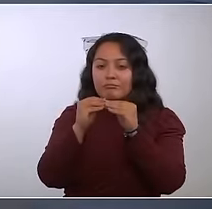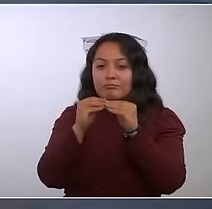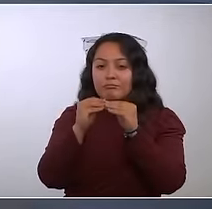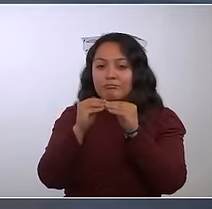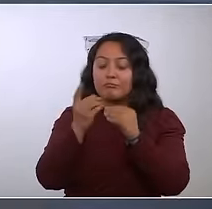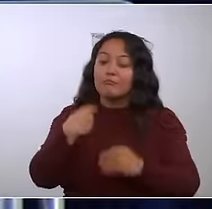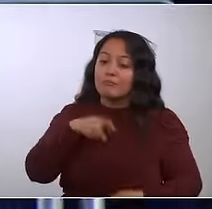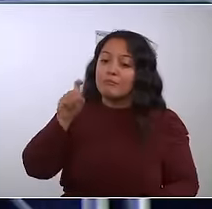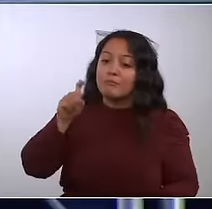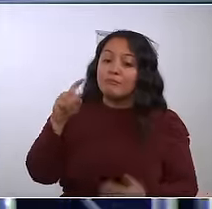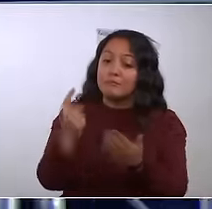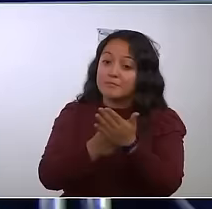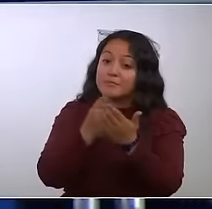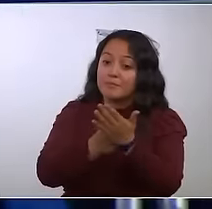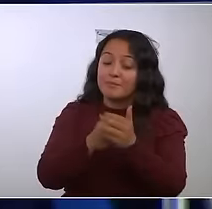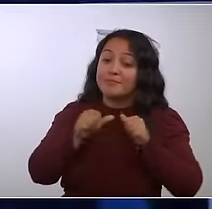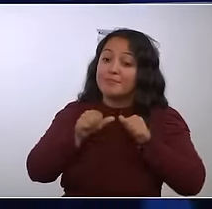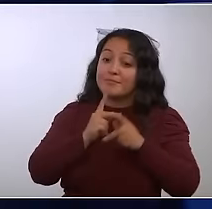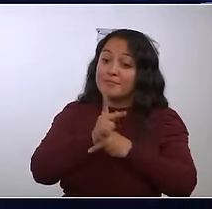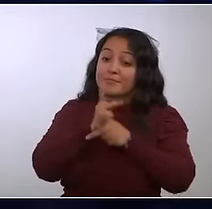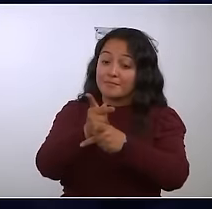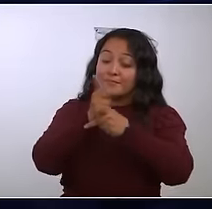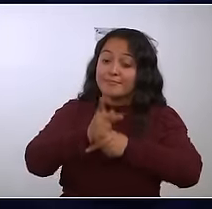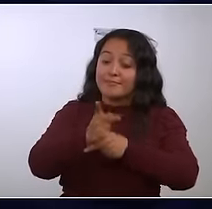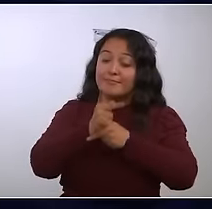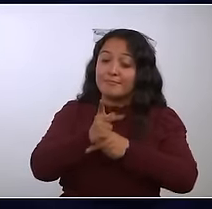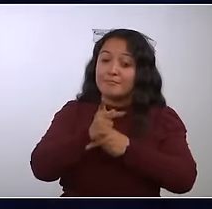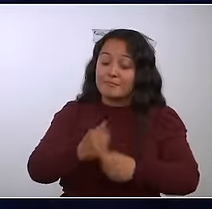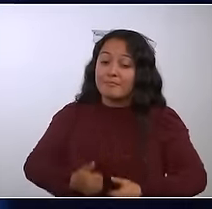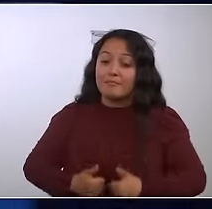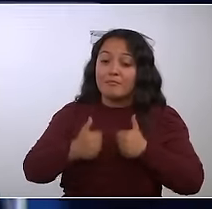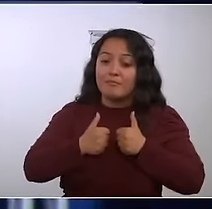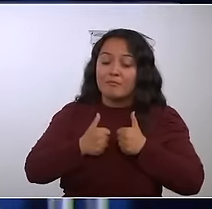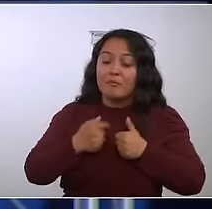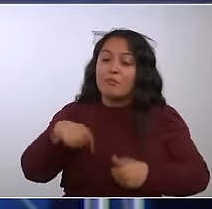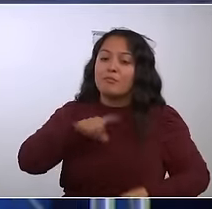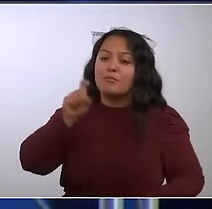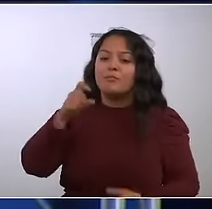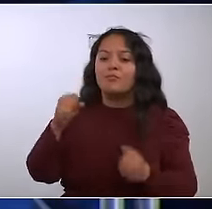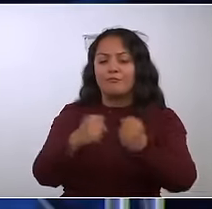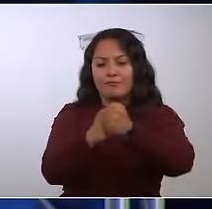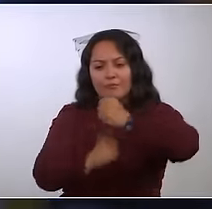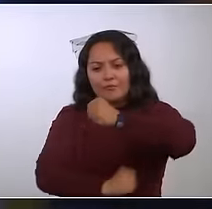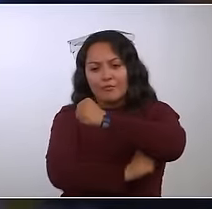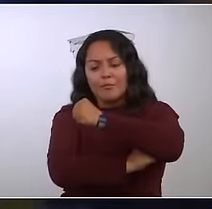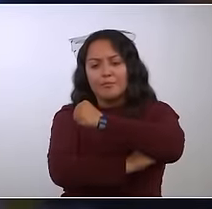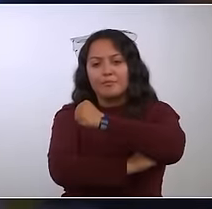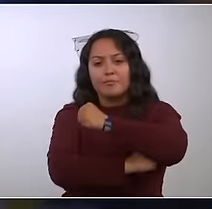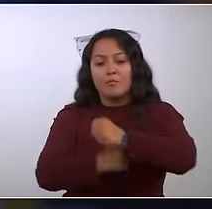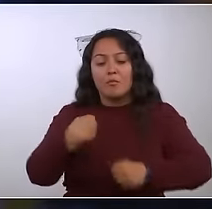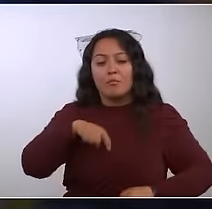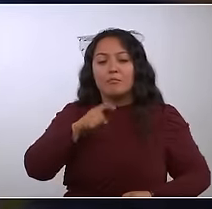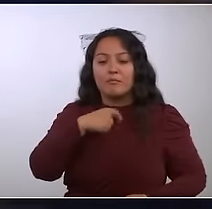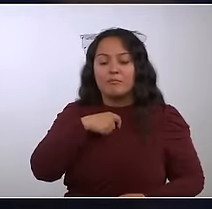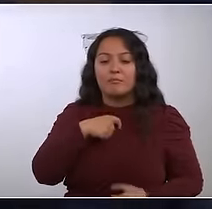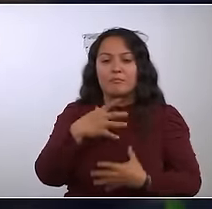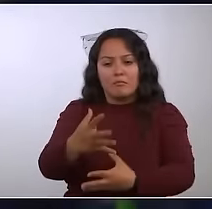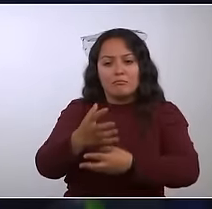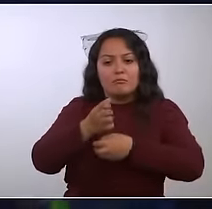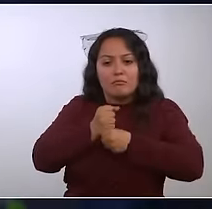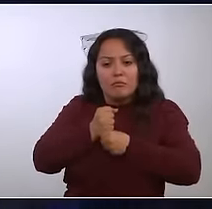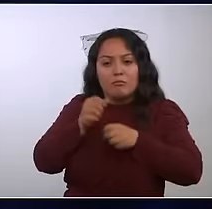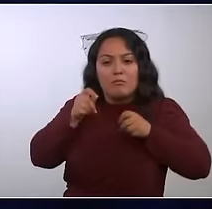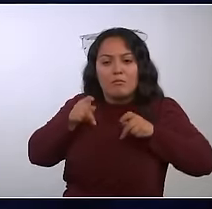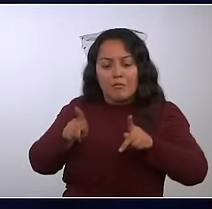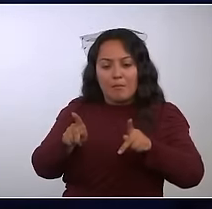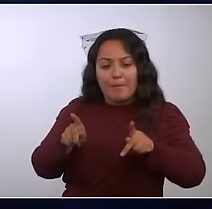We need something sustainable, young people. Necesitamos algo que nos sostiene. We need something firm. Algo firme. We need to hold on to our apostolic doctrine.